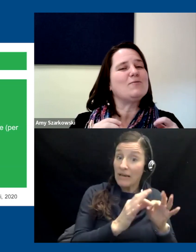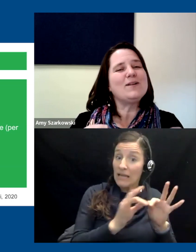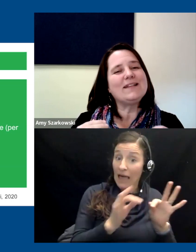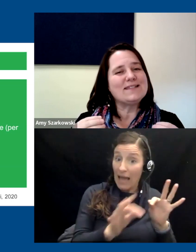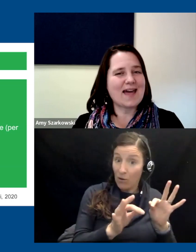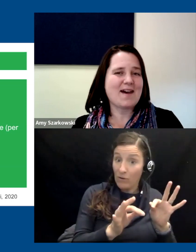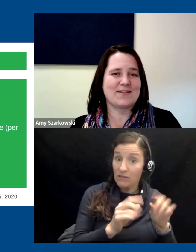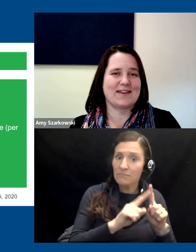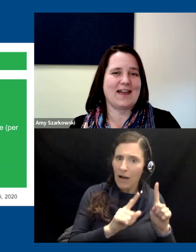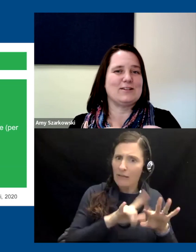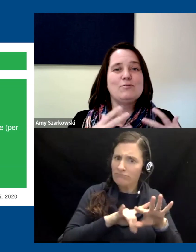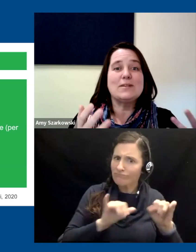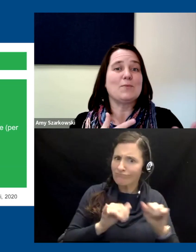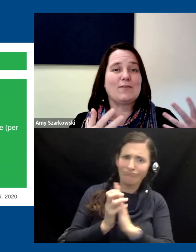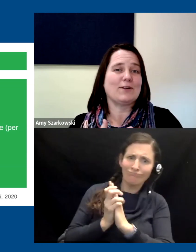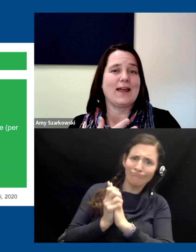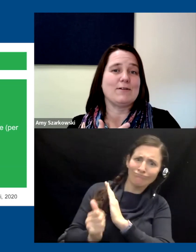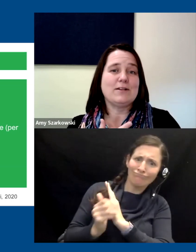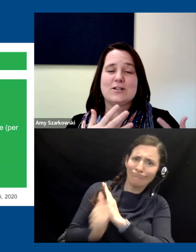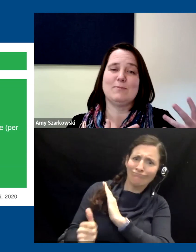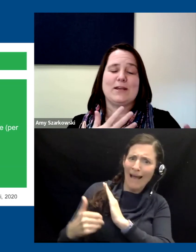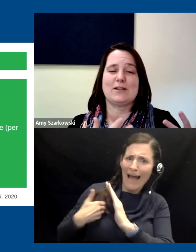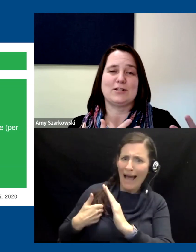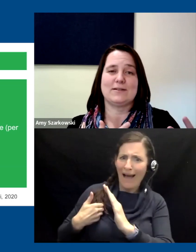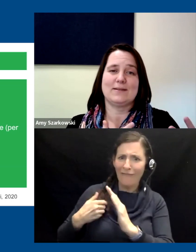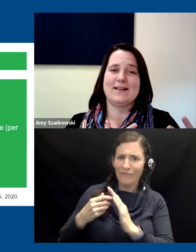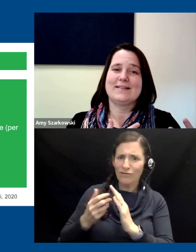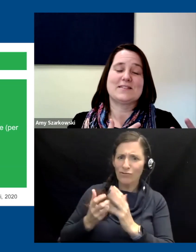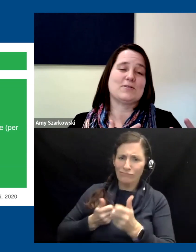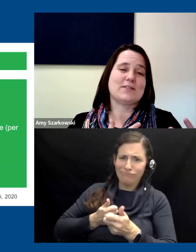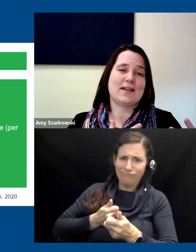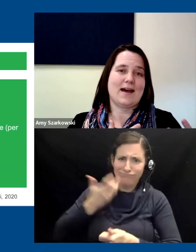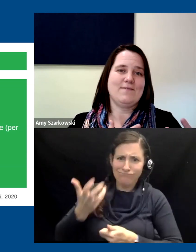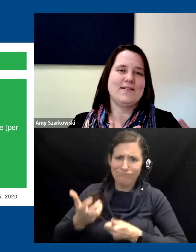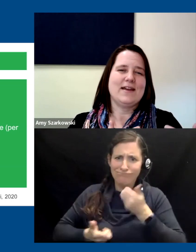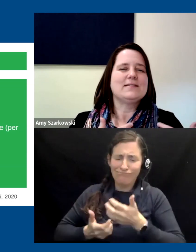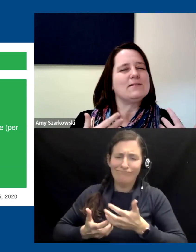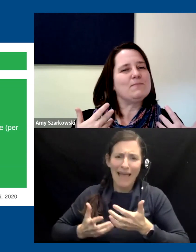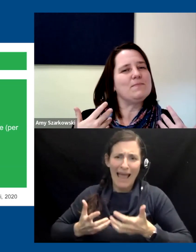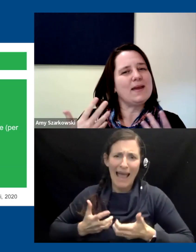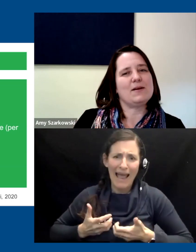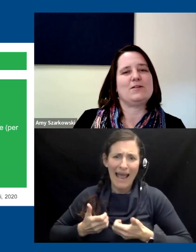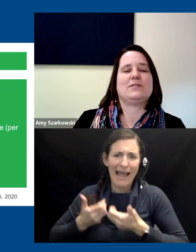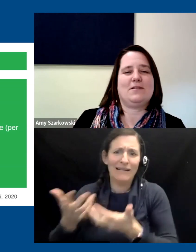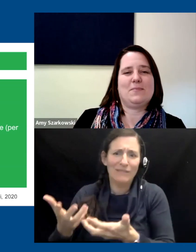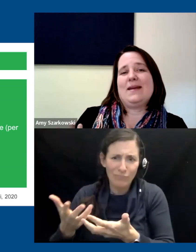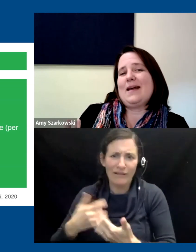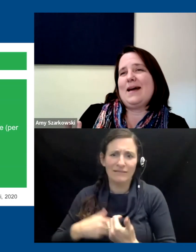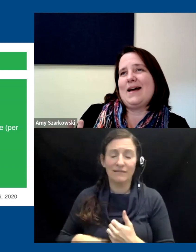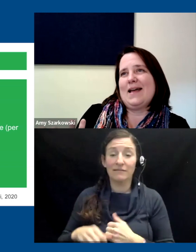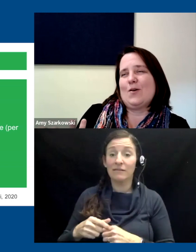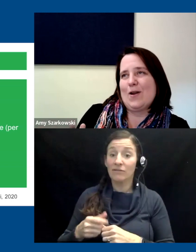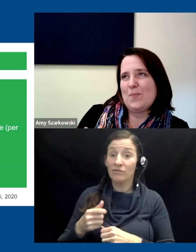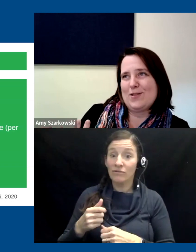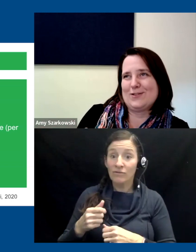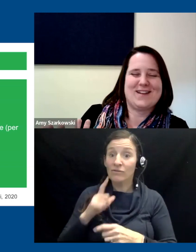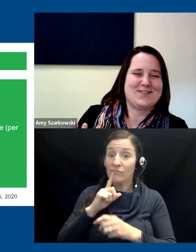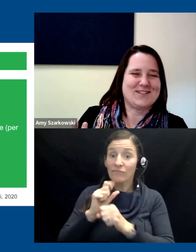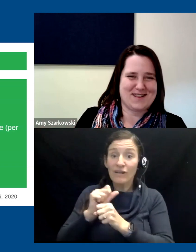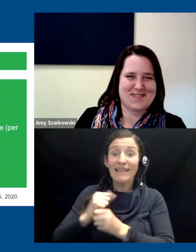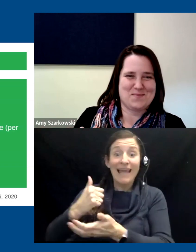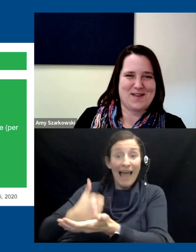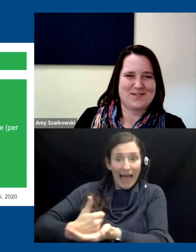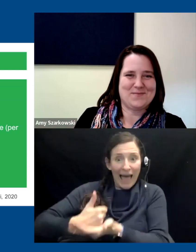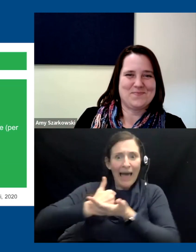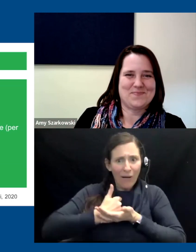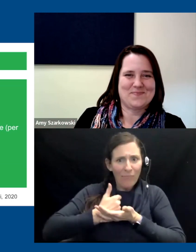yet are really savvy at using whatever language and communication skills they have to make or help others to